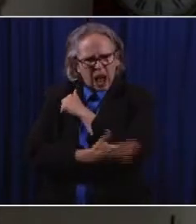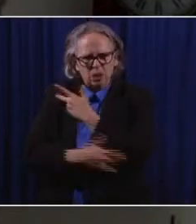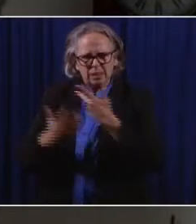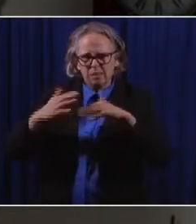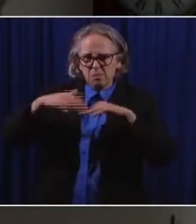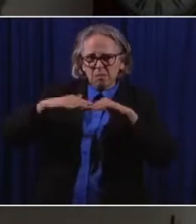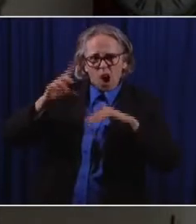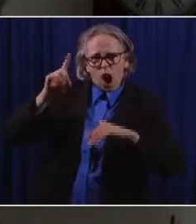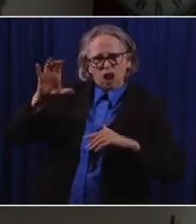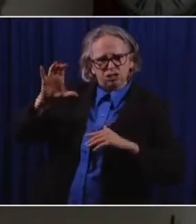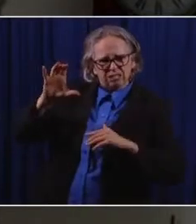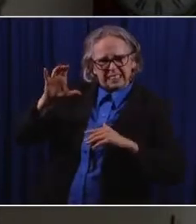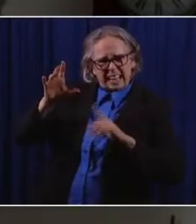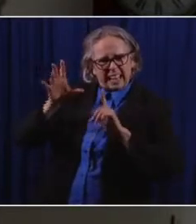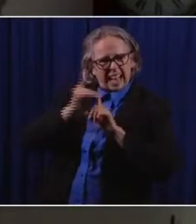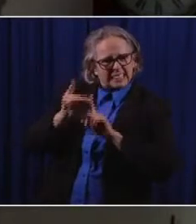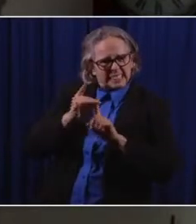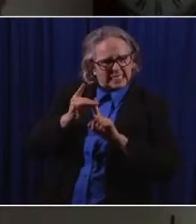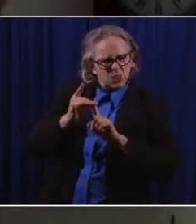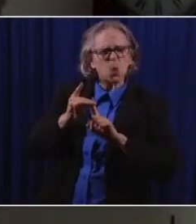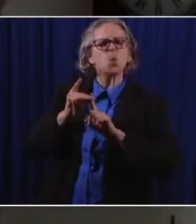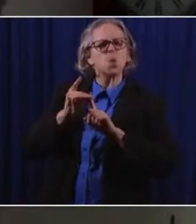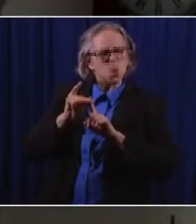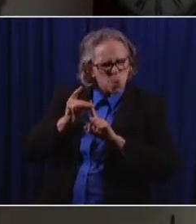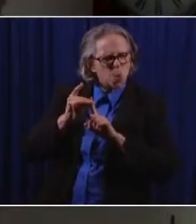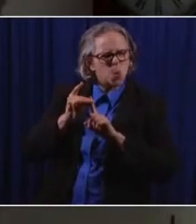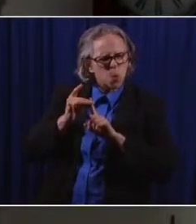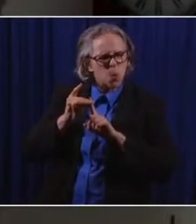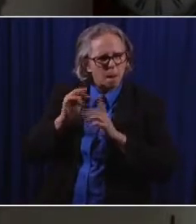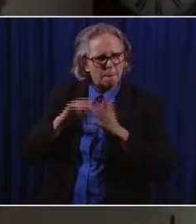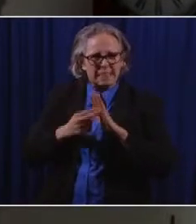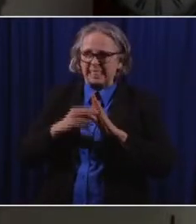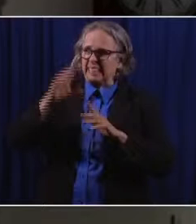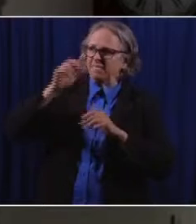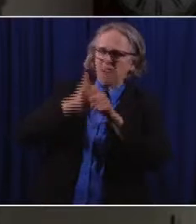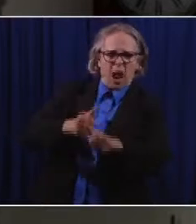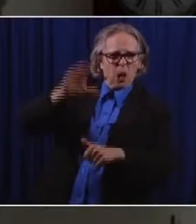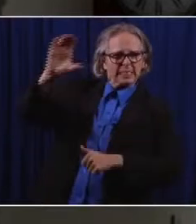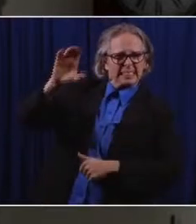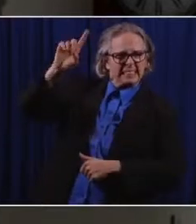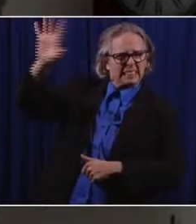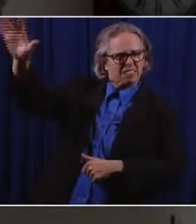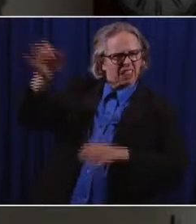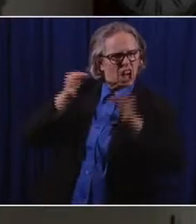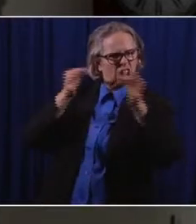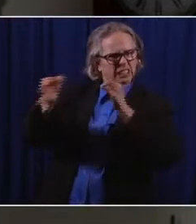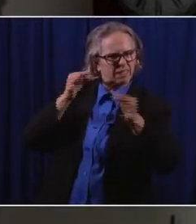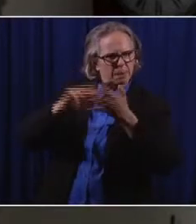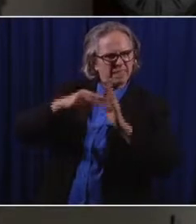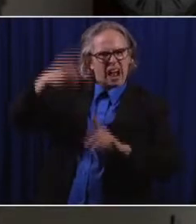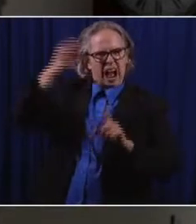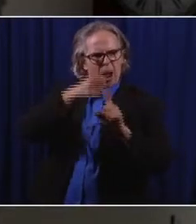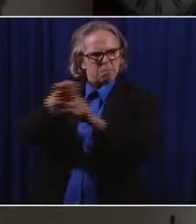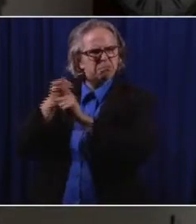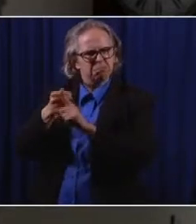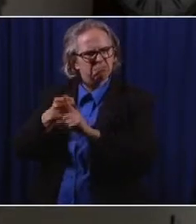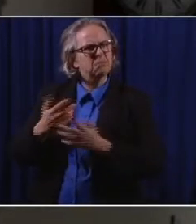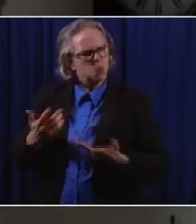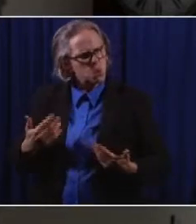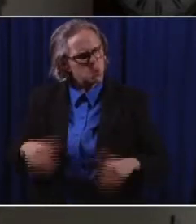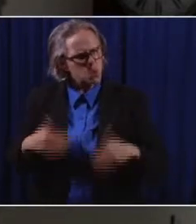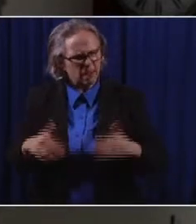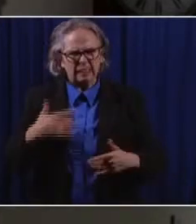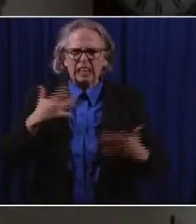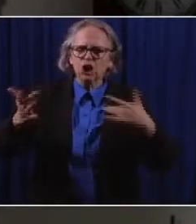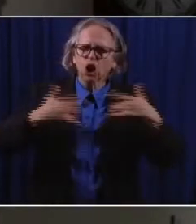in other words, it's what the experts say is high incidence, I would be concerned. But what people do, whether